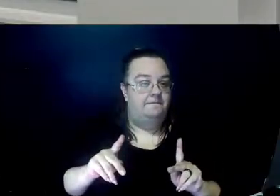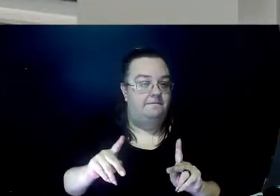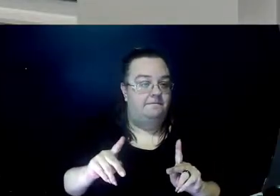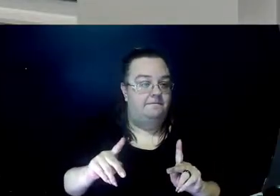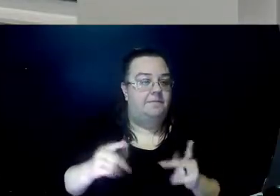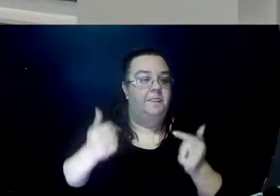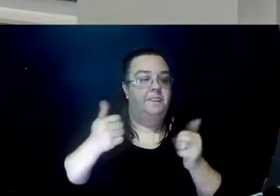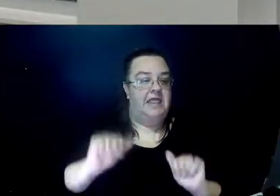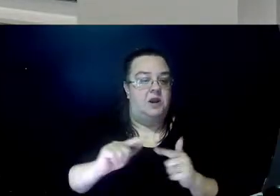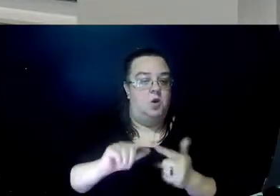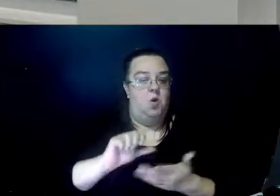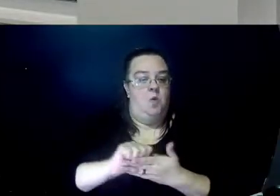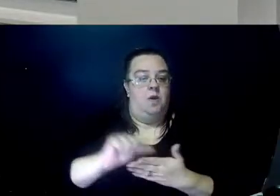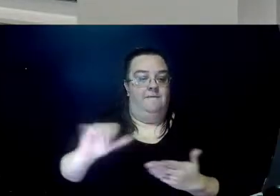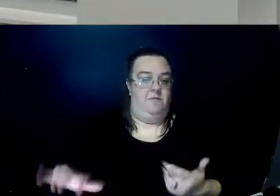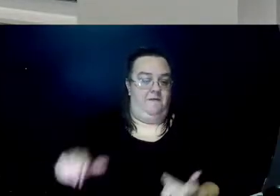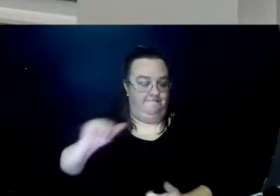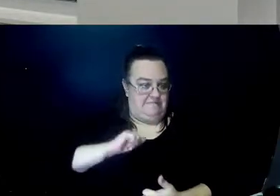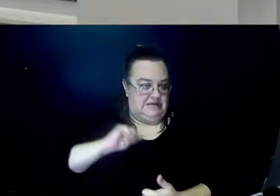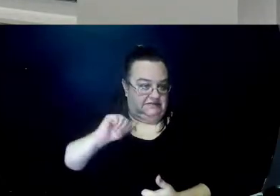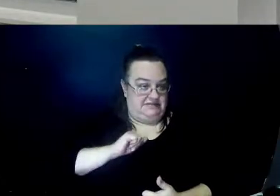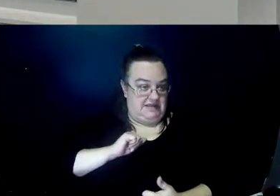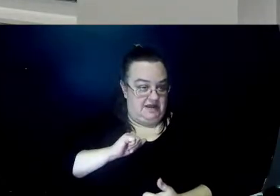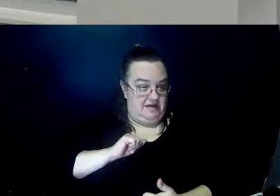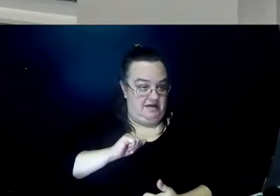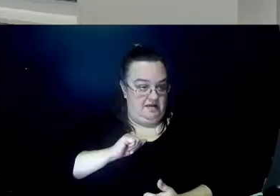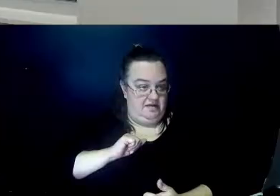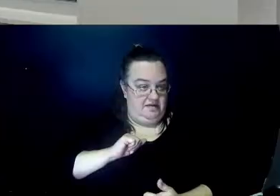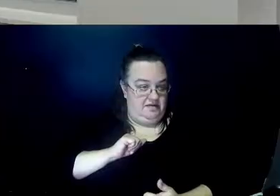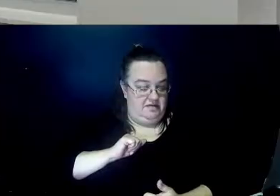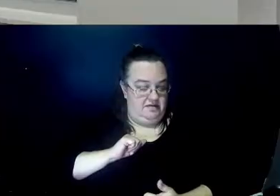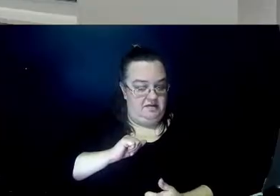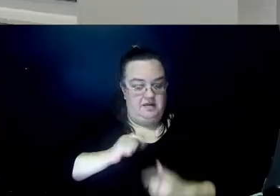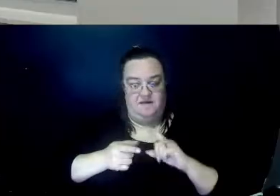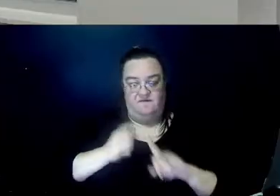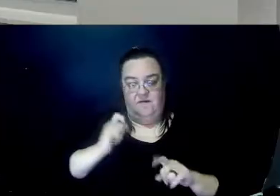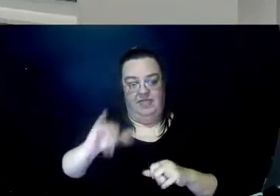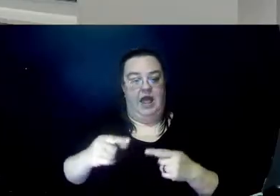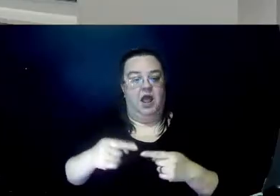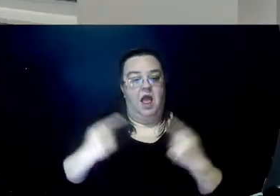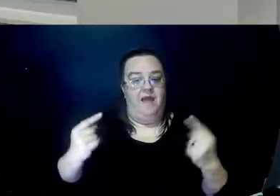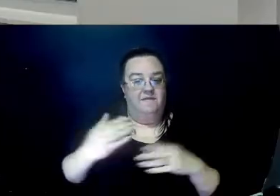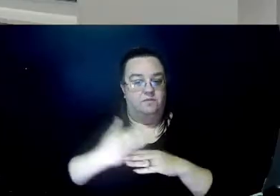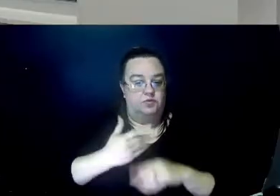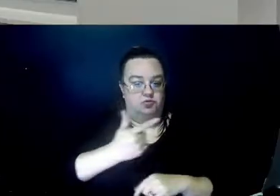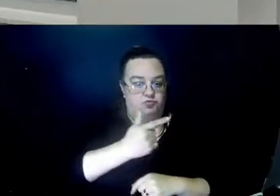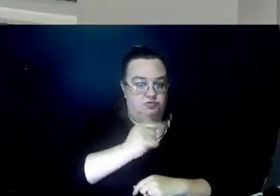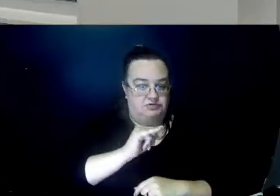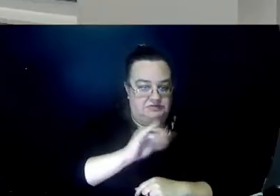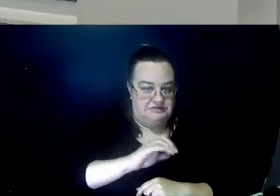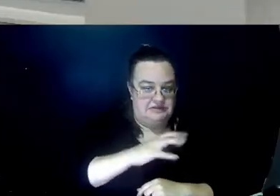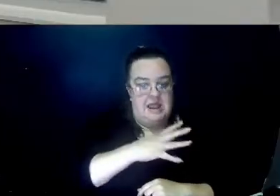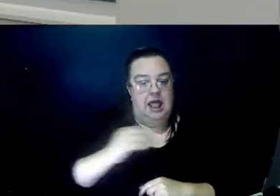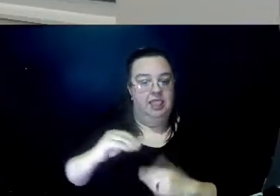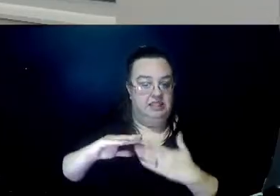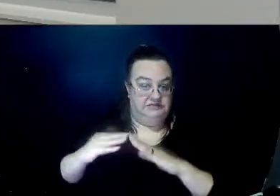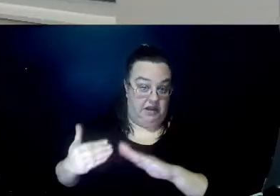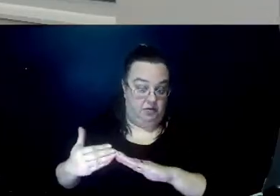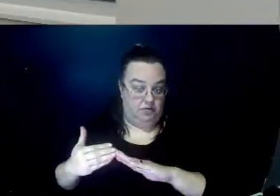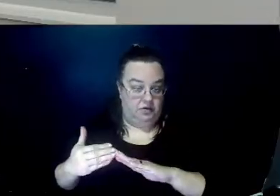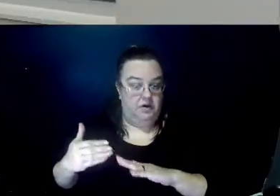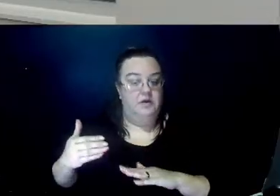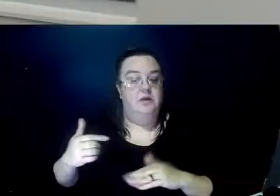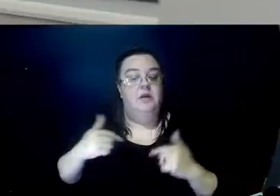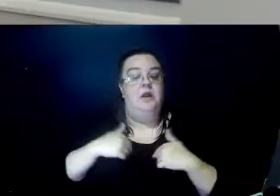try to remove myself from the controversy between GIC and the town. I wanted